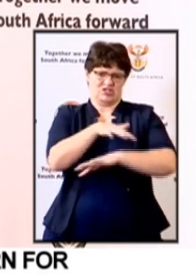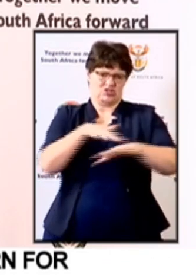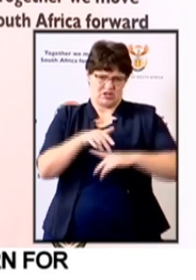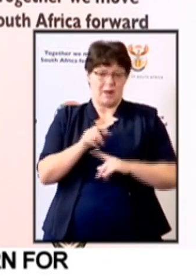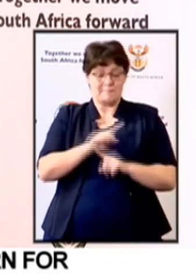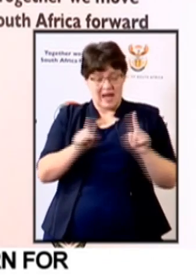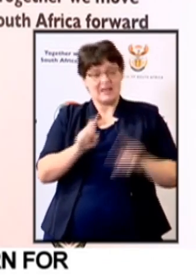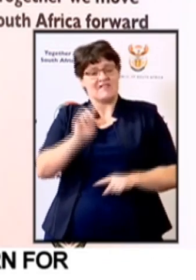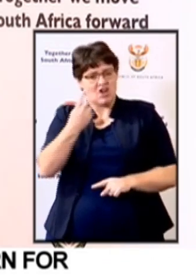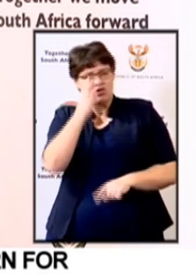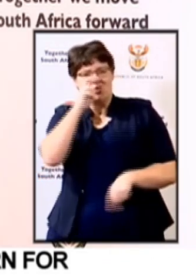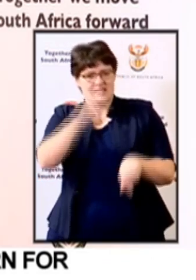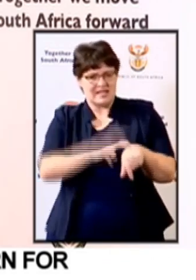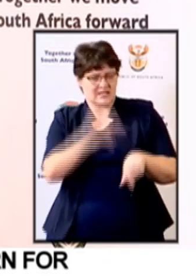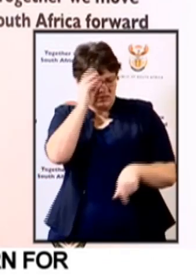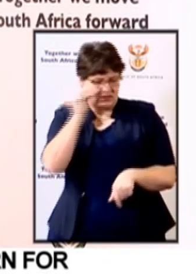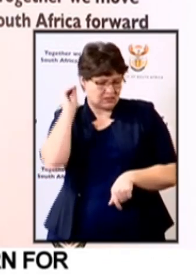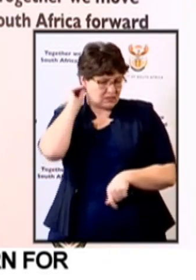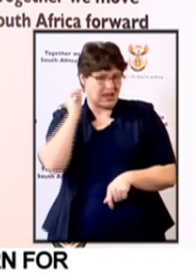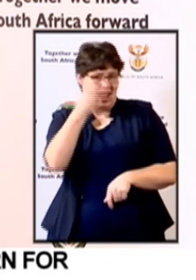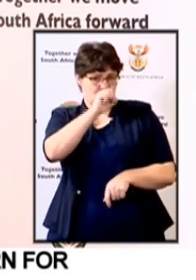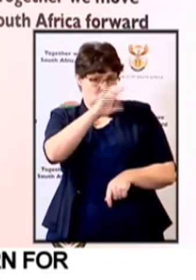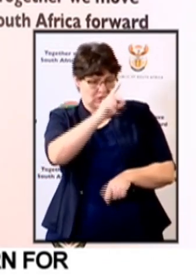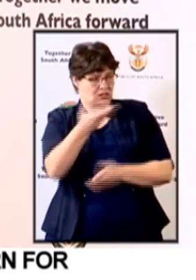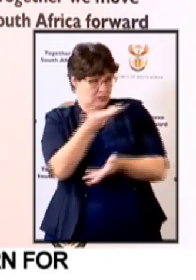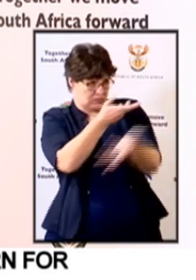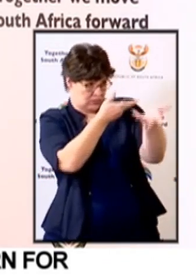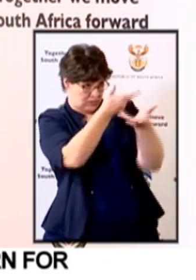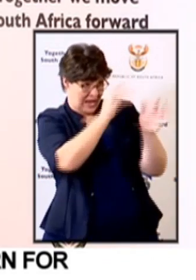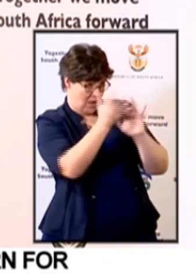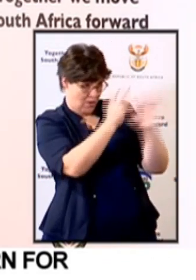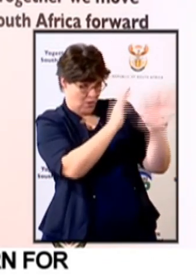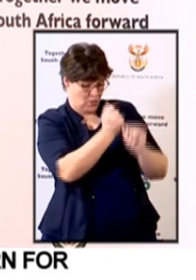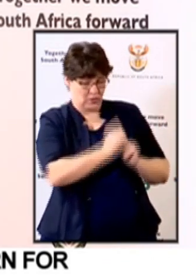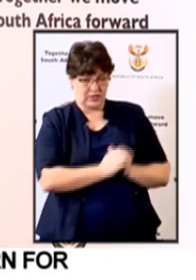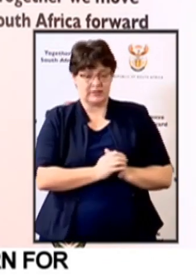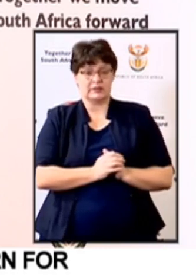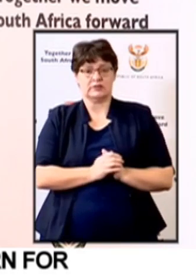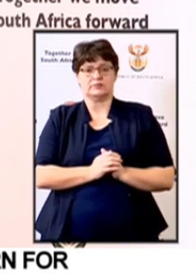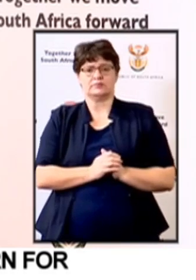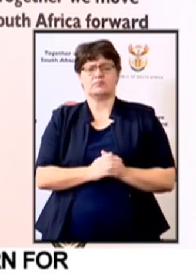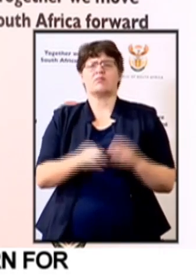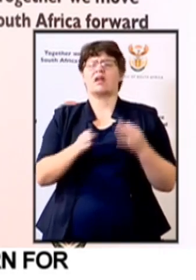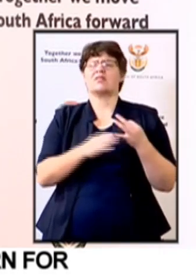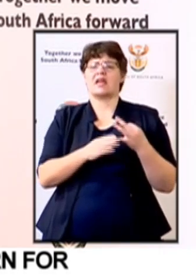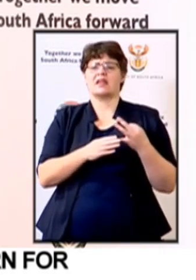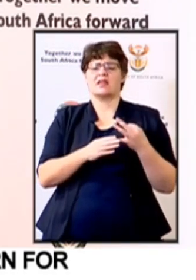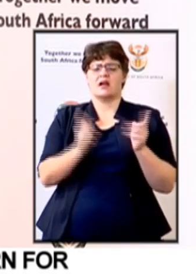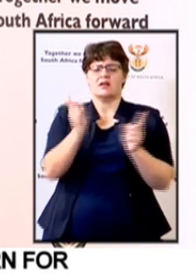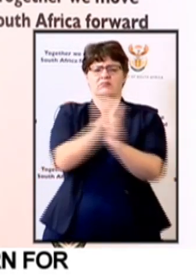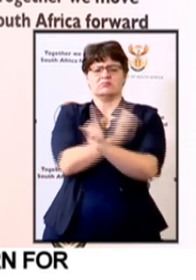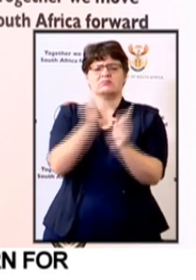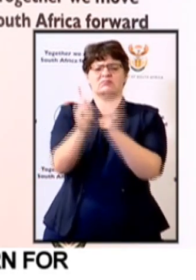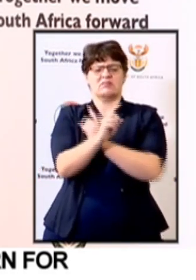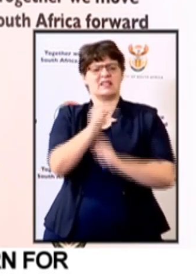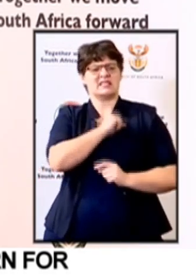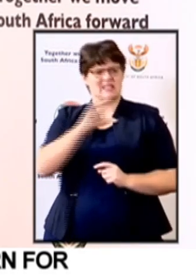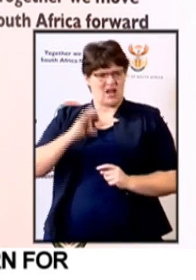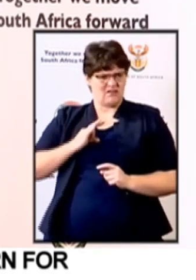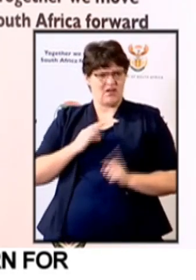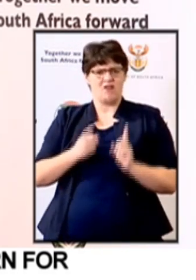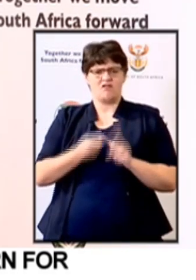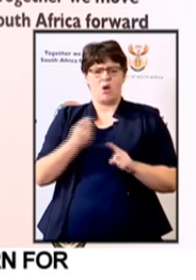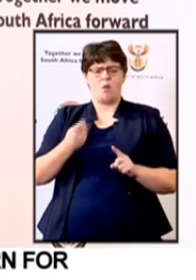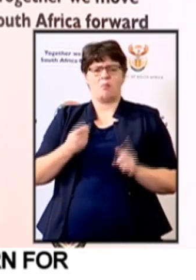discussed with the head of the department. There was a question about rotation of employees, Minister, from the